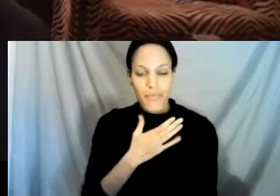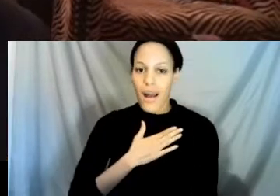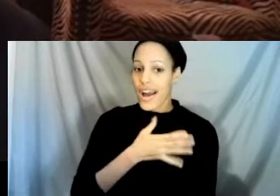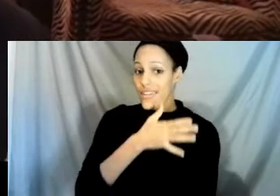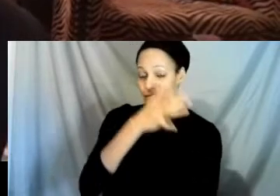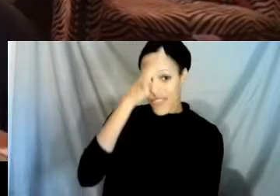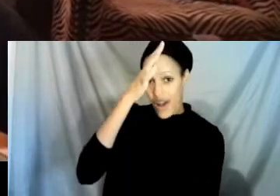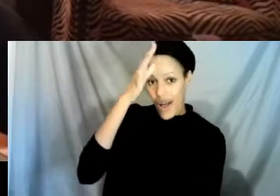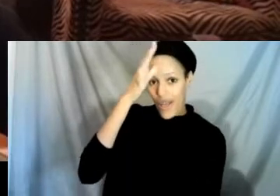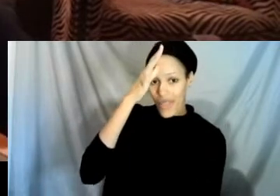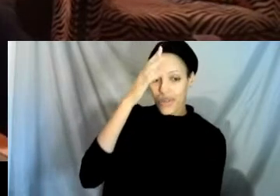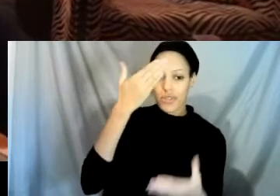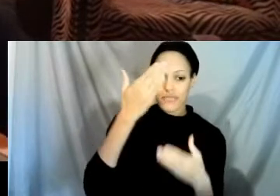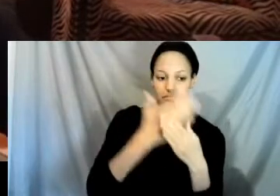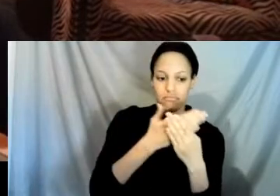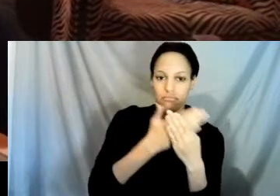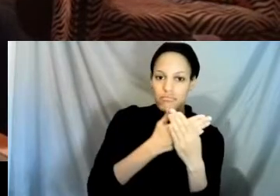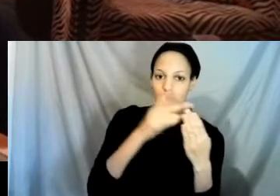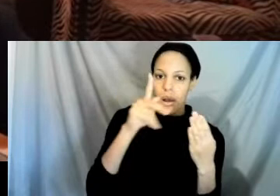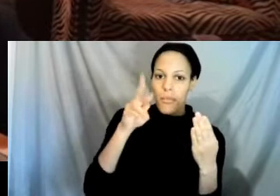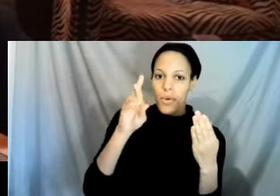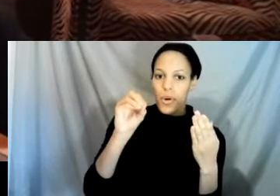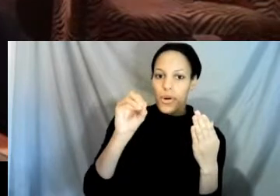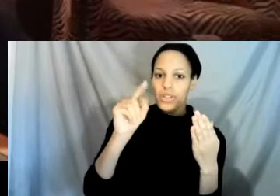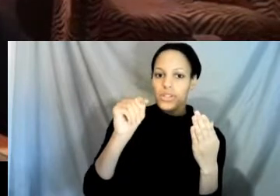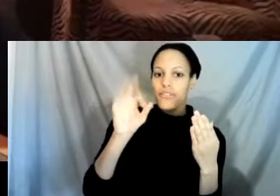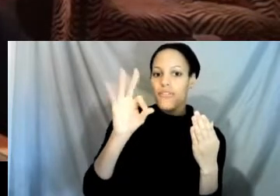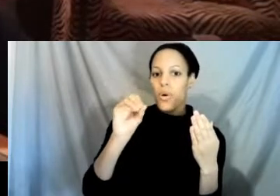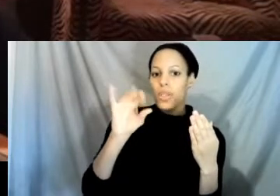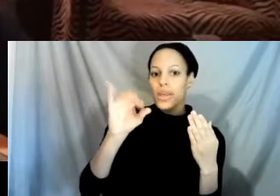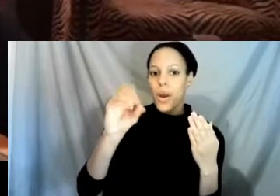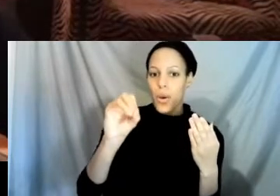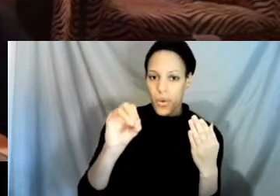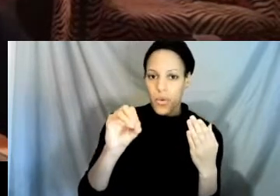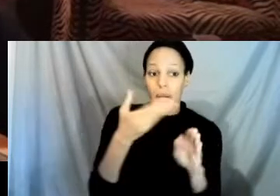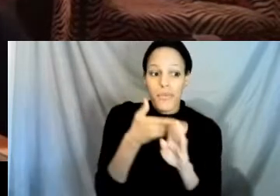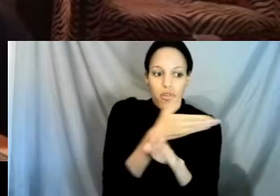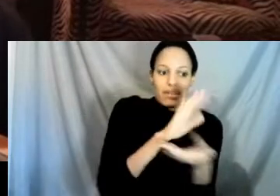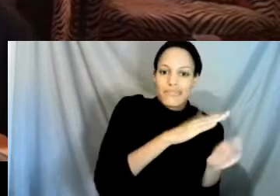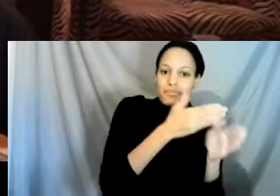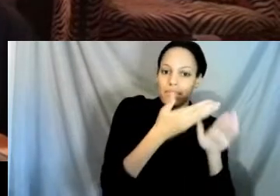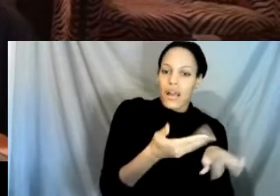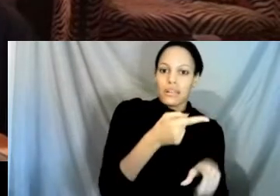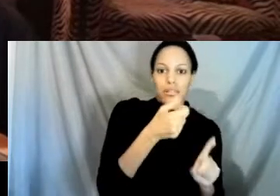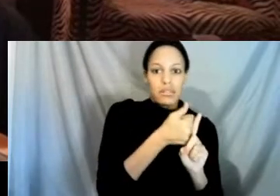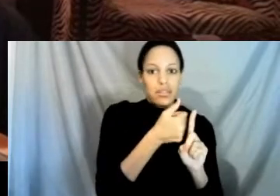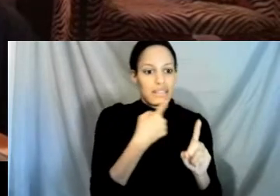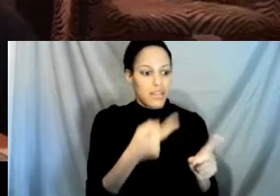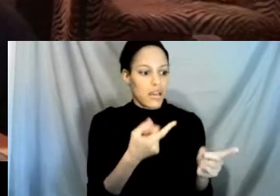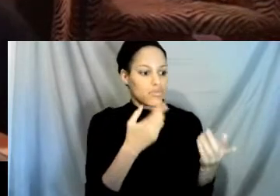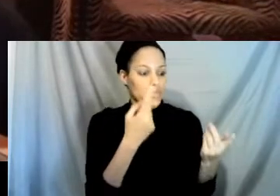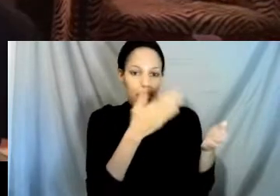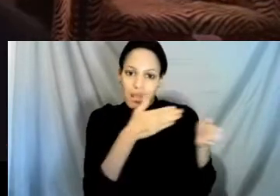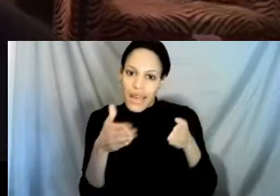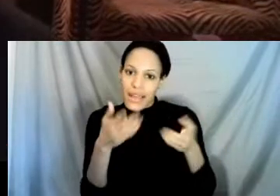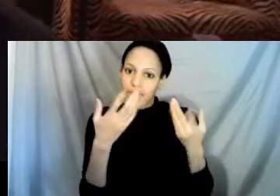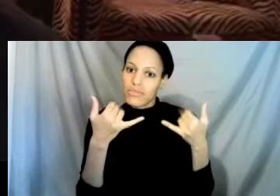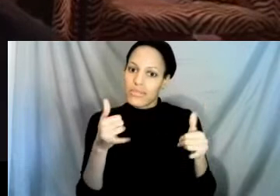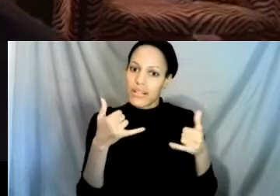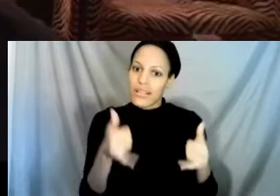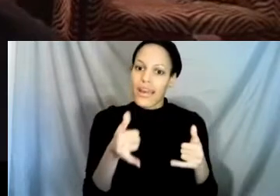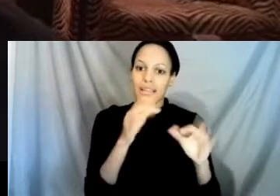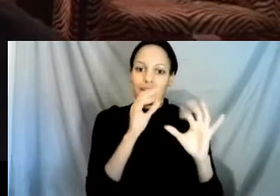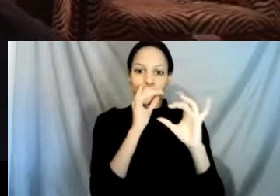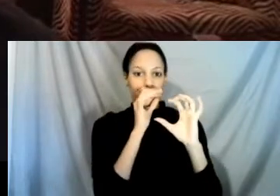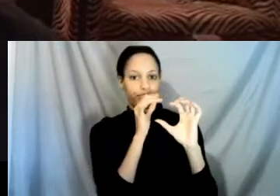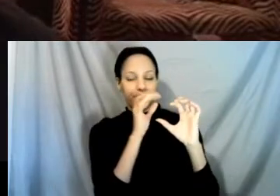portfolio before he died. And it said that Ray Nance, who played the trumpet and violin with Duke Ellington's band, is my great